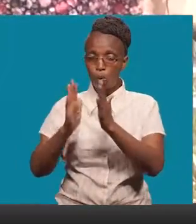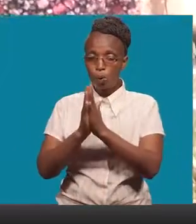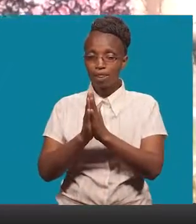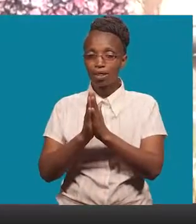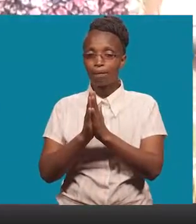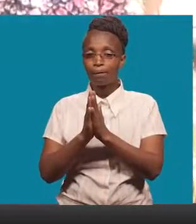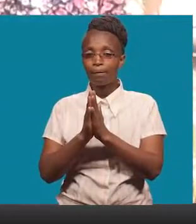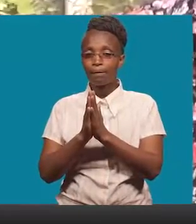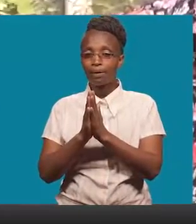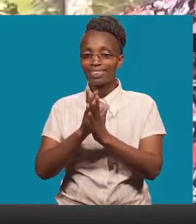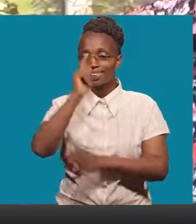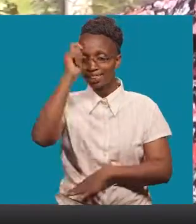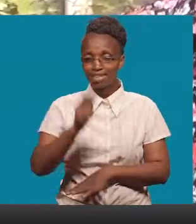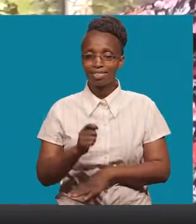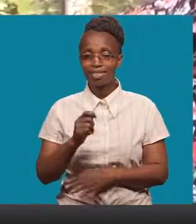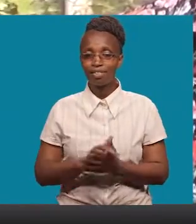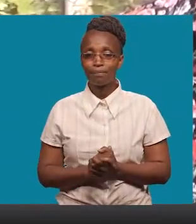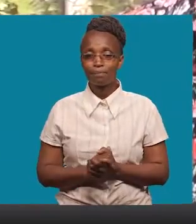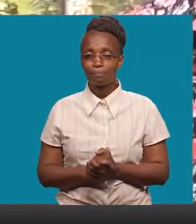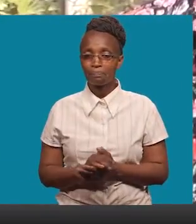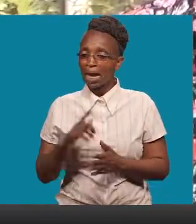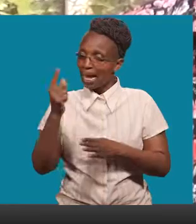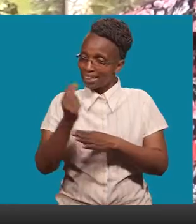njia ya haki. Recruitment